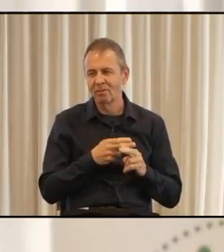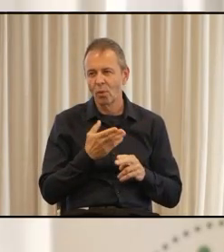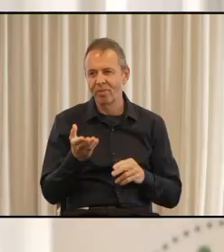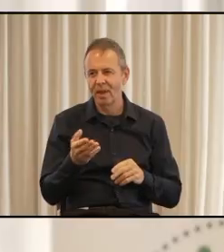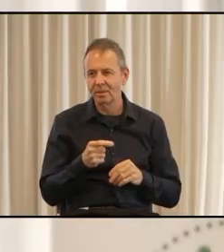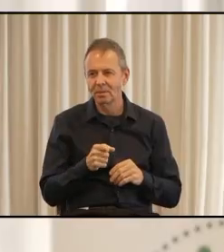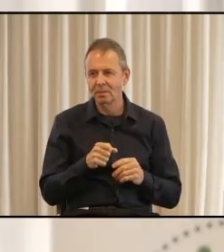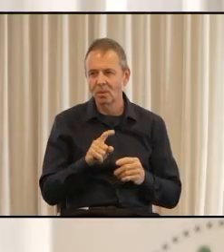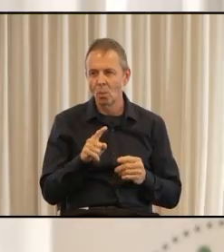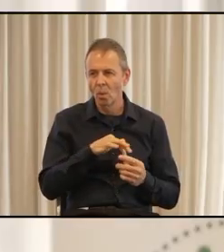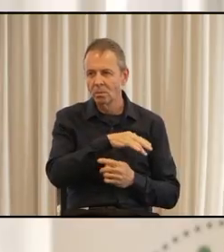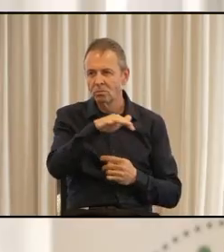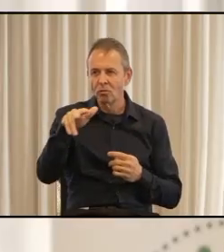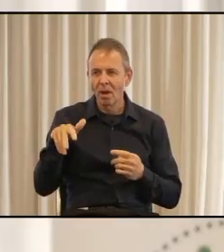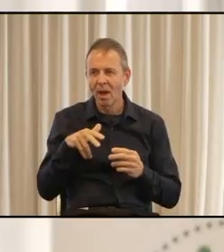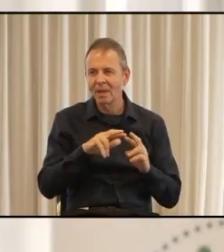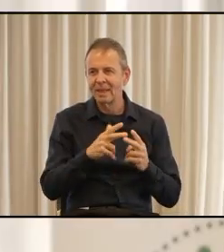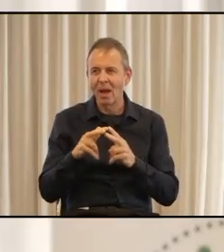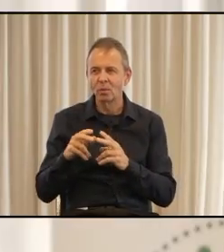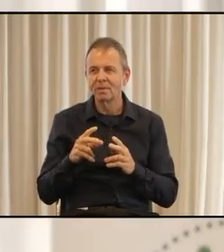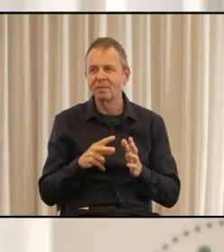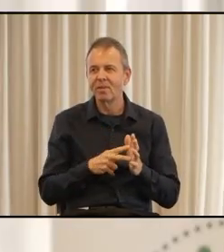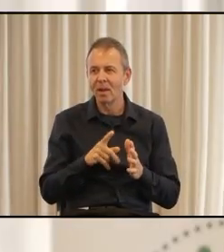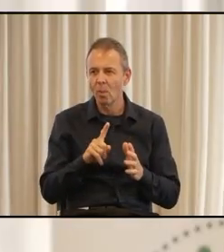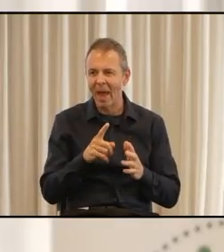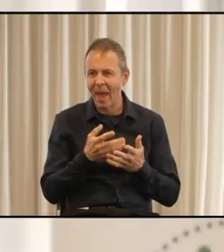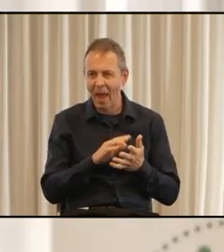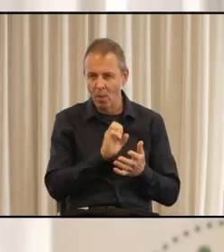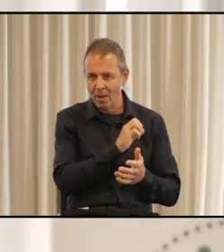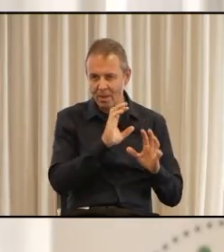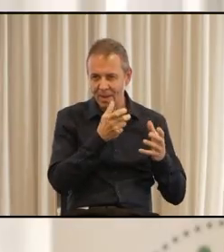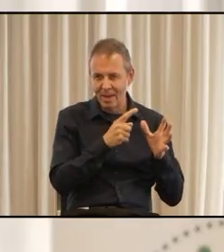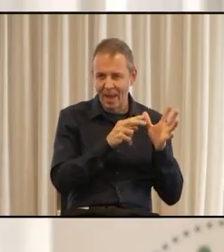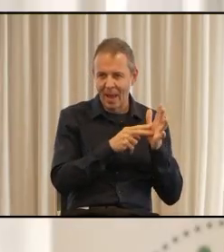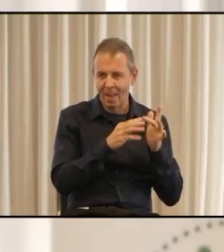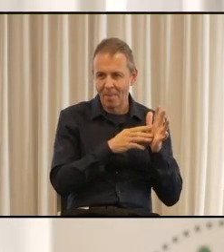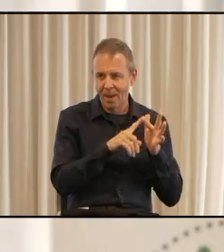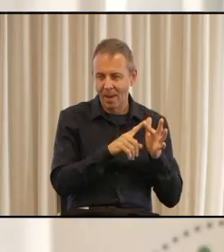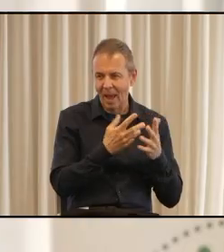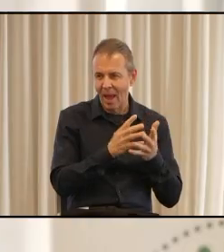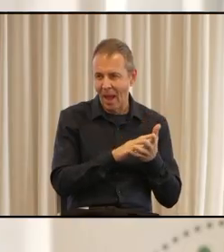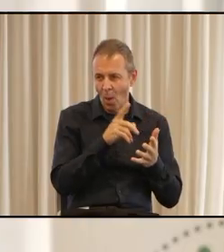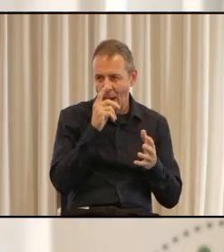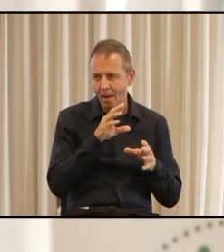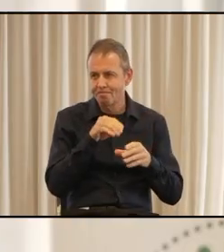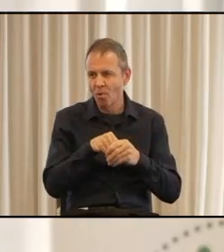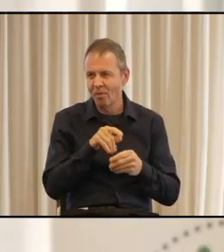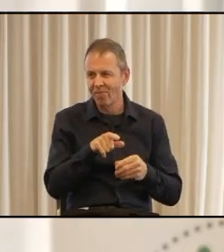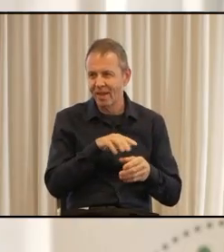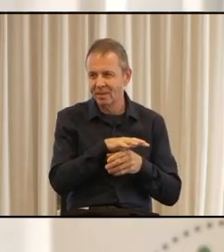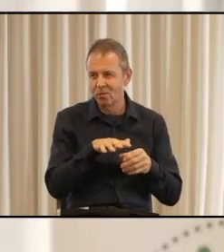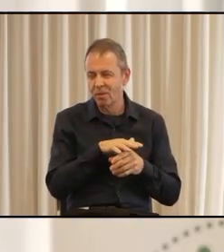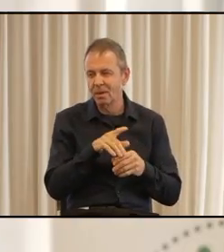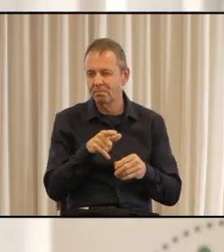what's around in Townsville where someone who loves anime might get involved in some way. Who's around? What's around? And we looked and we